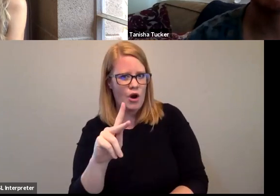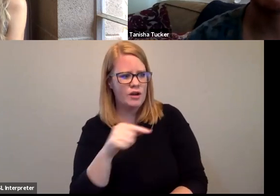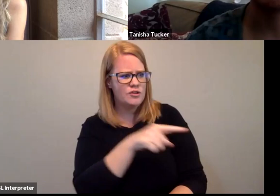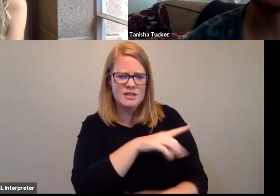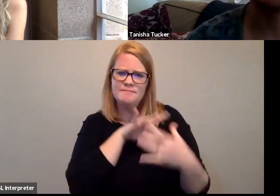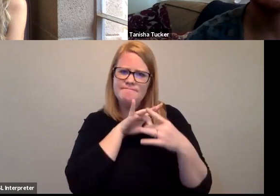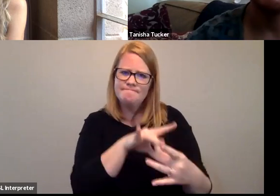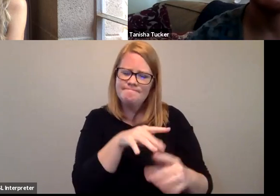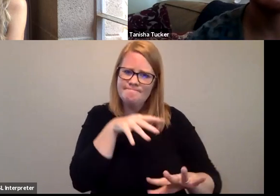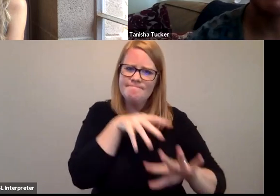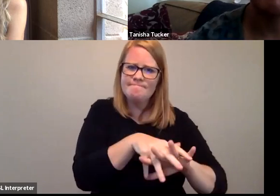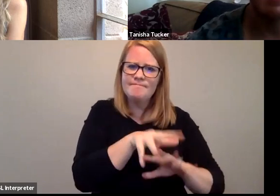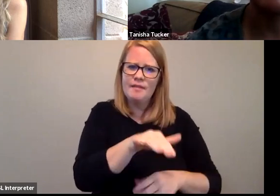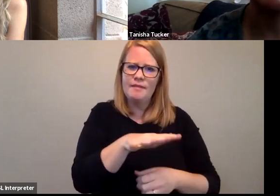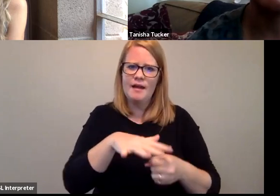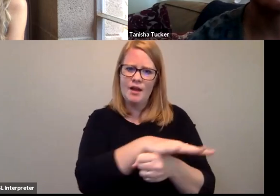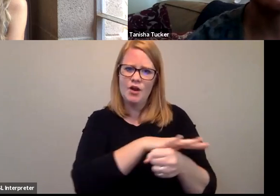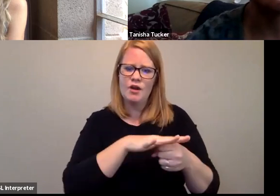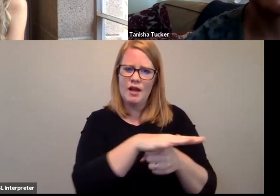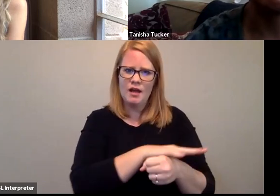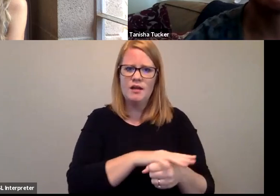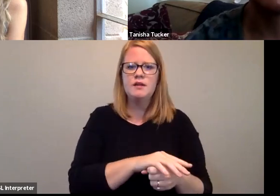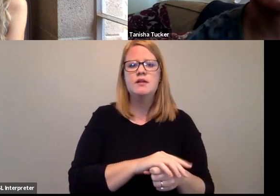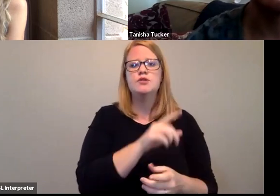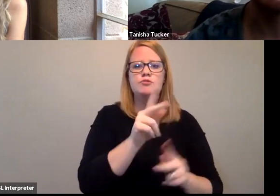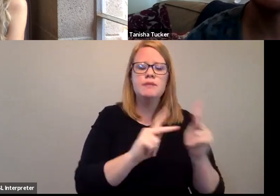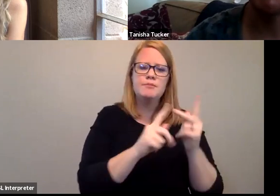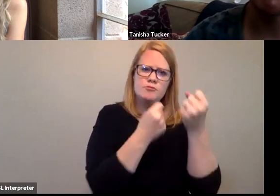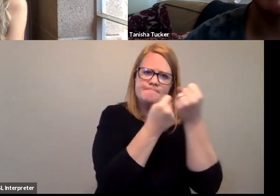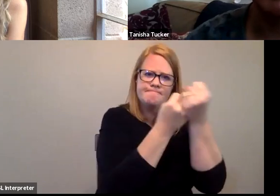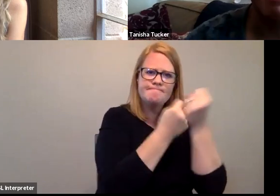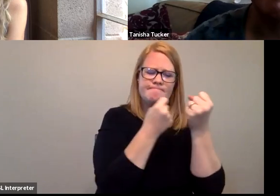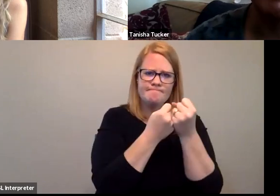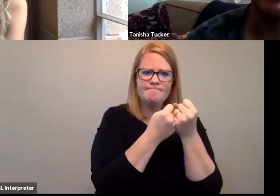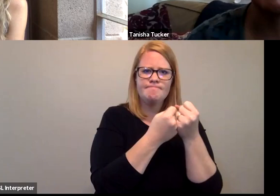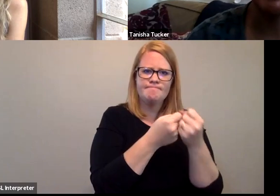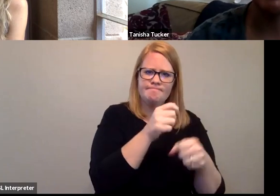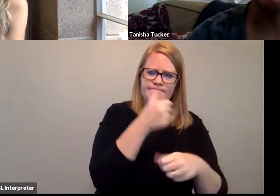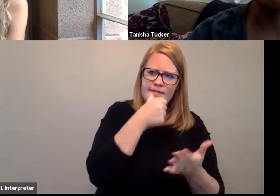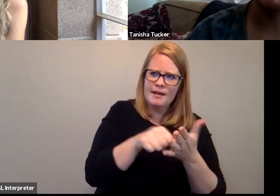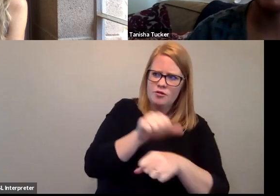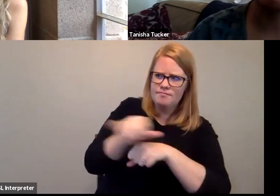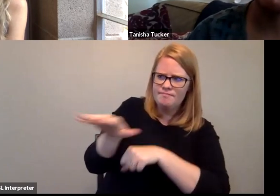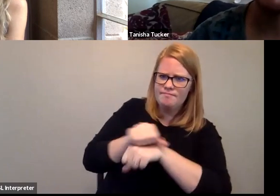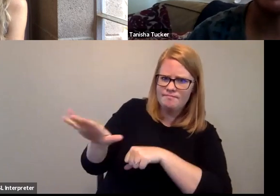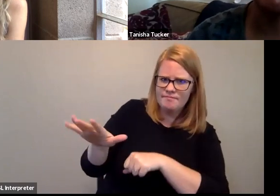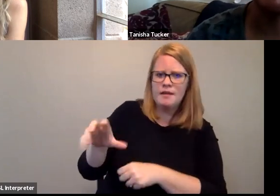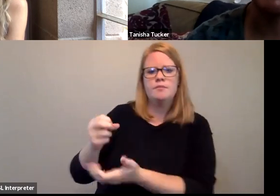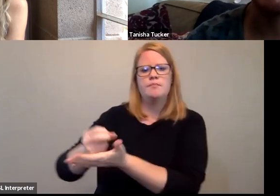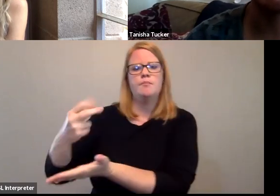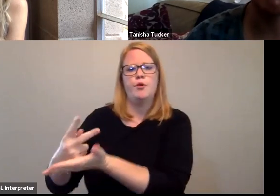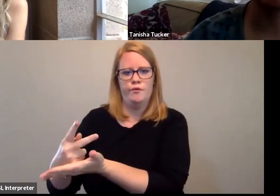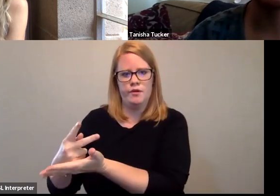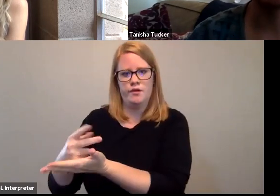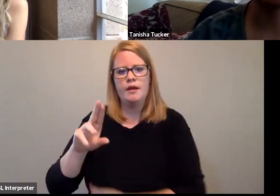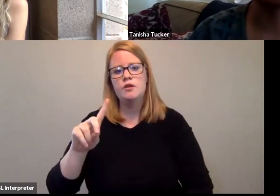So they were able to get that passed, and it was through Udall at the time, who said, yeah, I'll grant that permission and you can